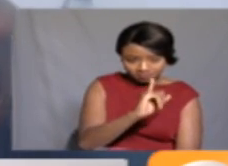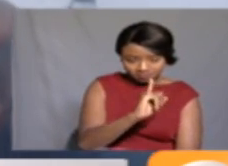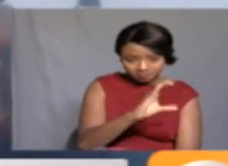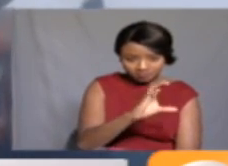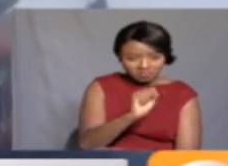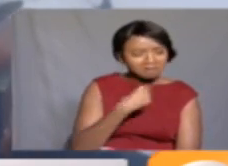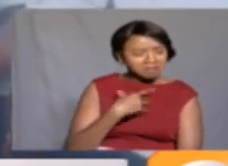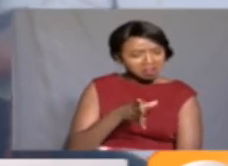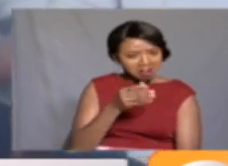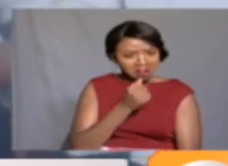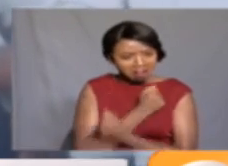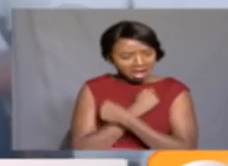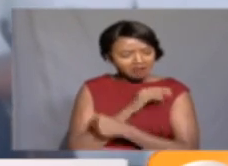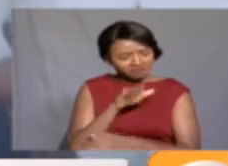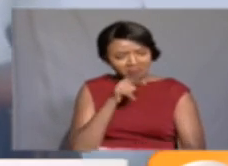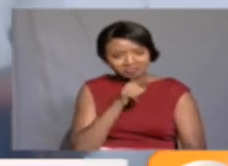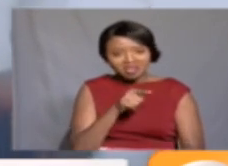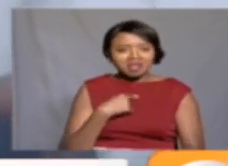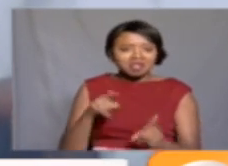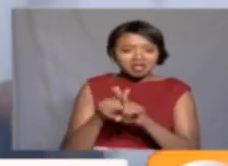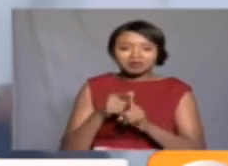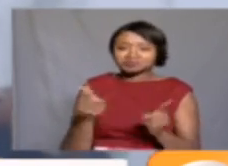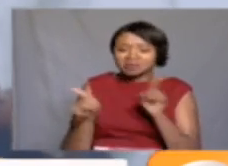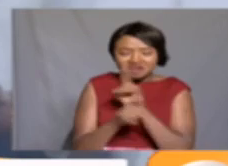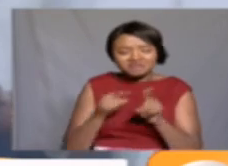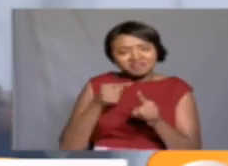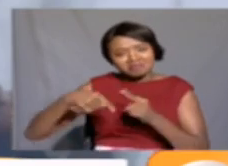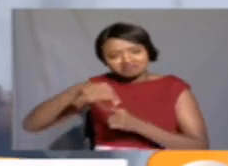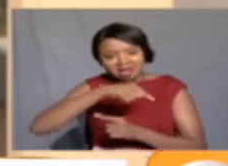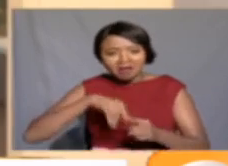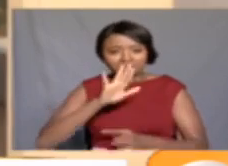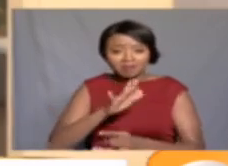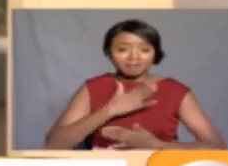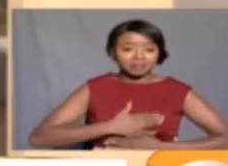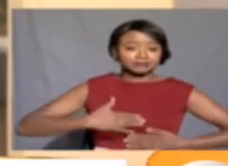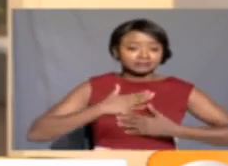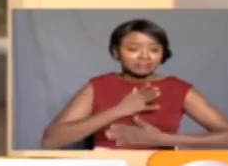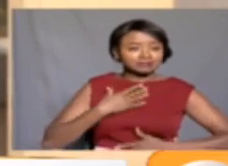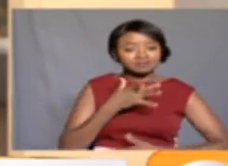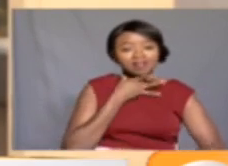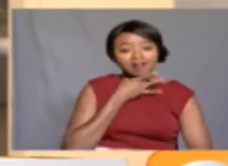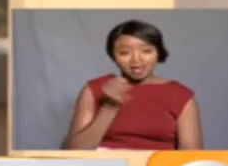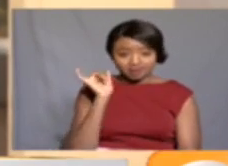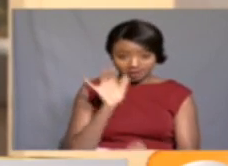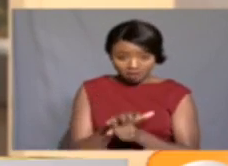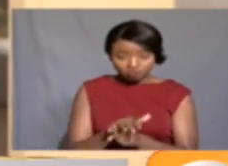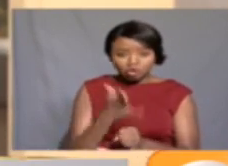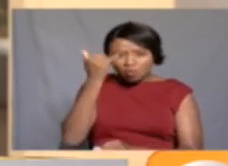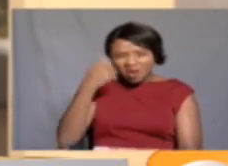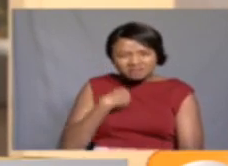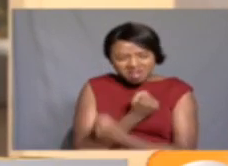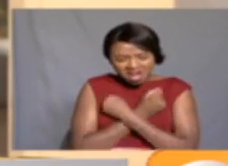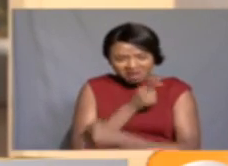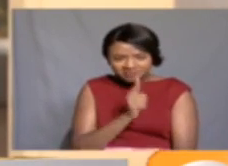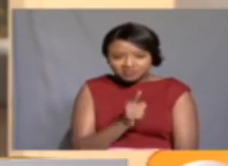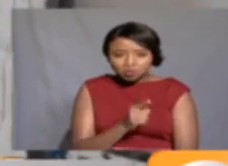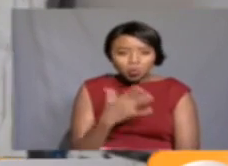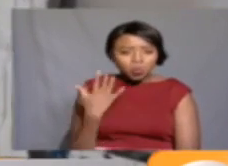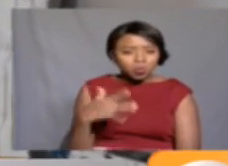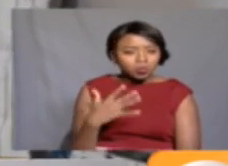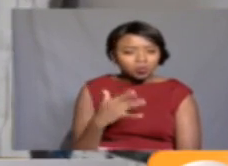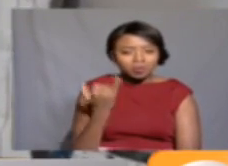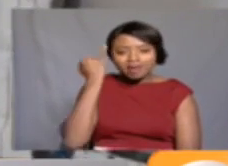liking physics, and then generally what revolves around physics and science. The reason why I love physics is the wonder behind